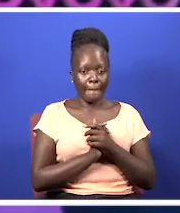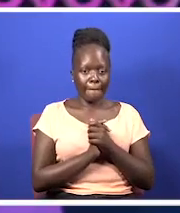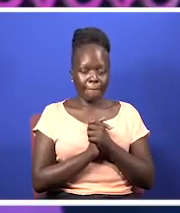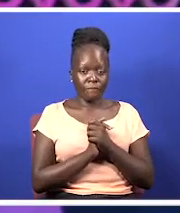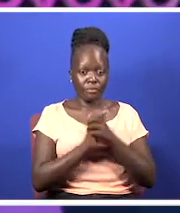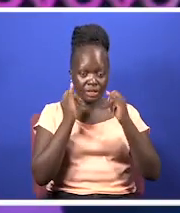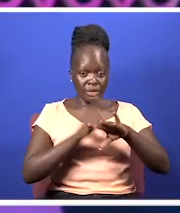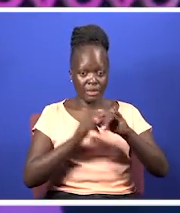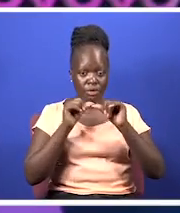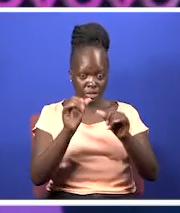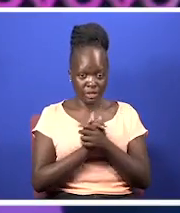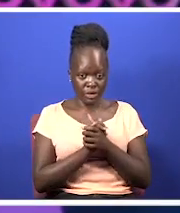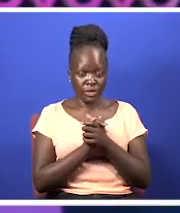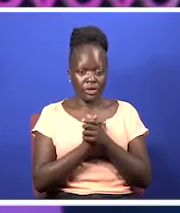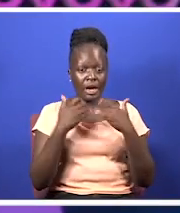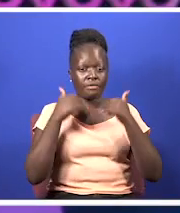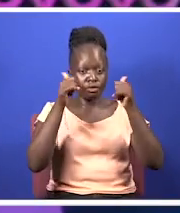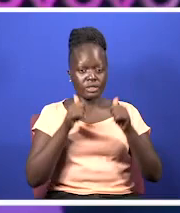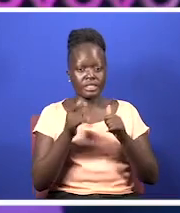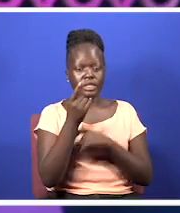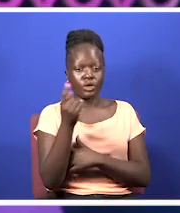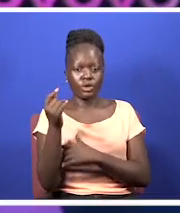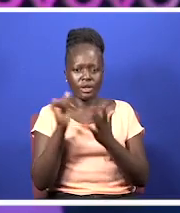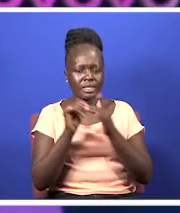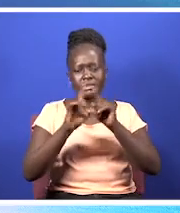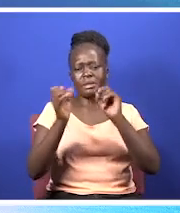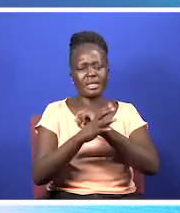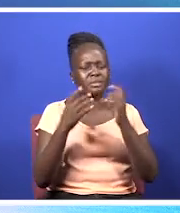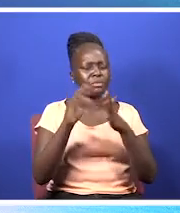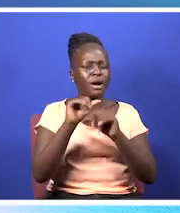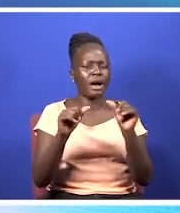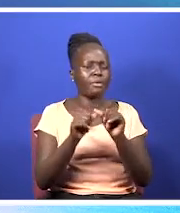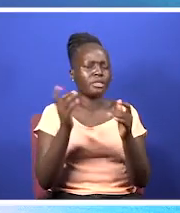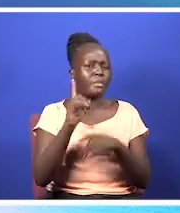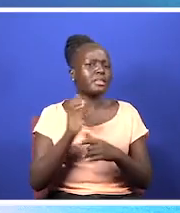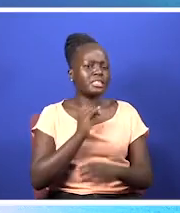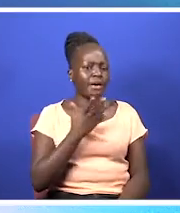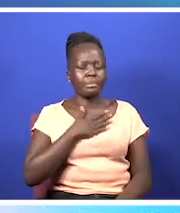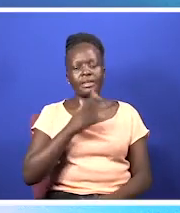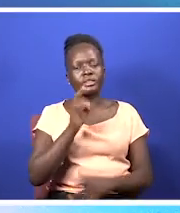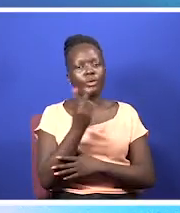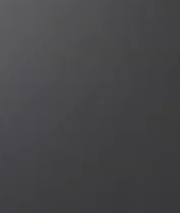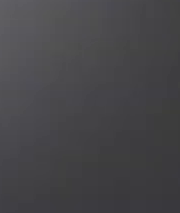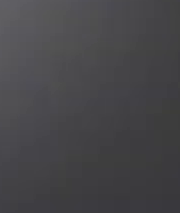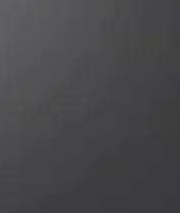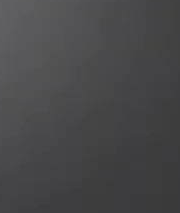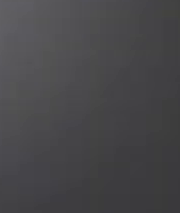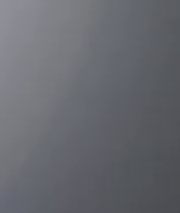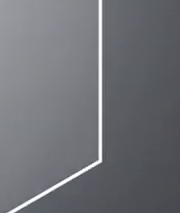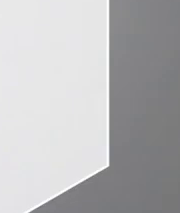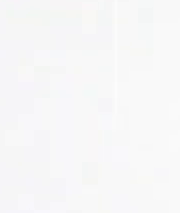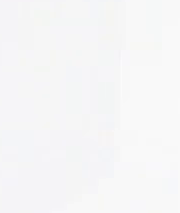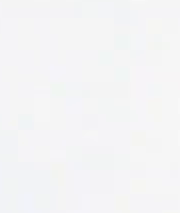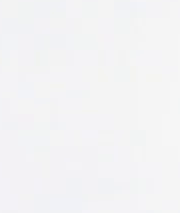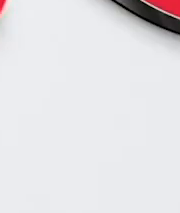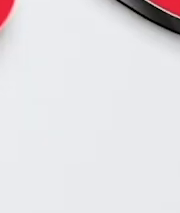as we continue, here are some notices that will just explain more about our ministry. So please watch this clip.